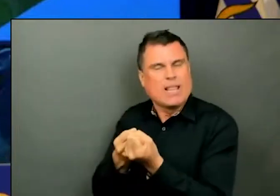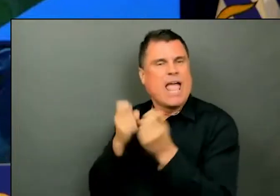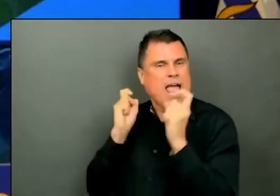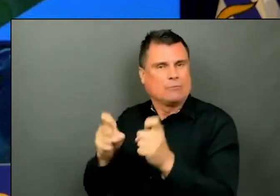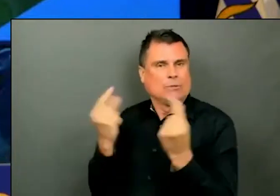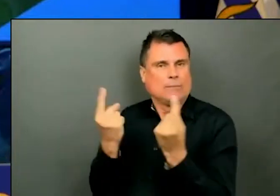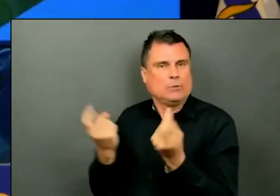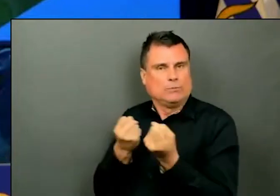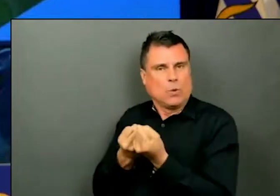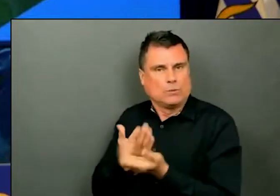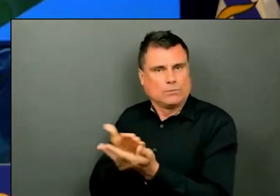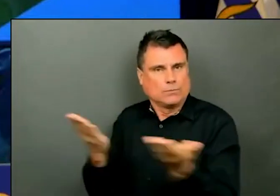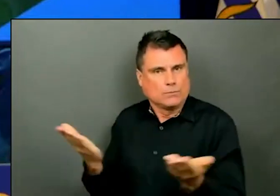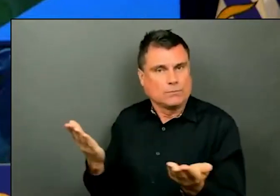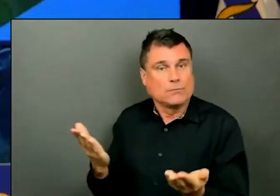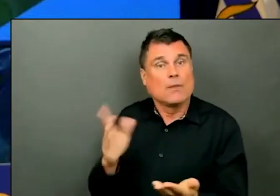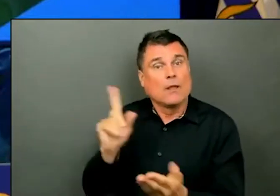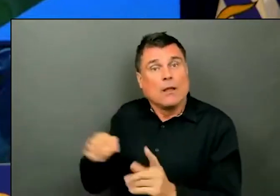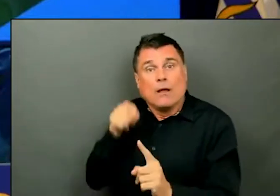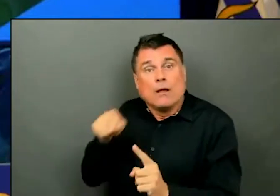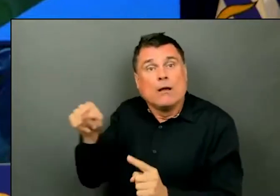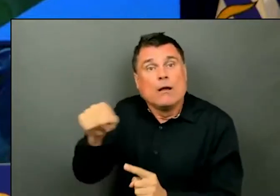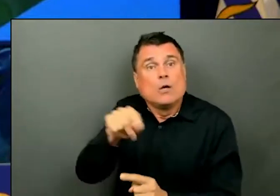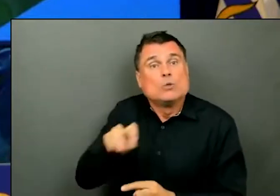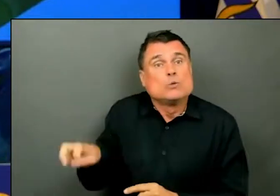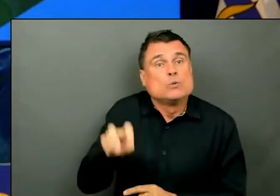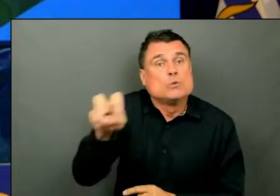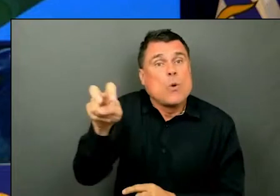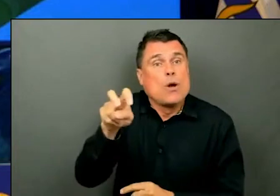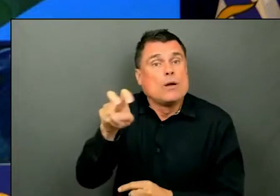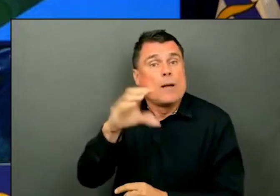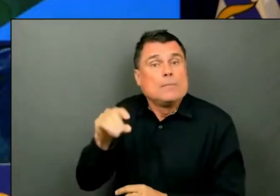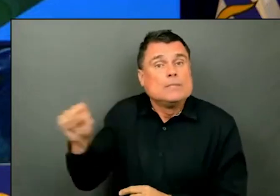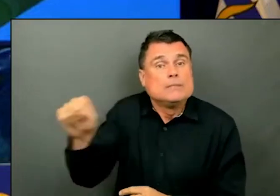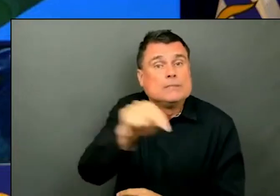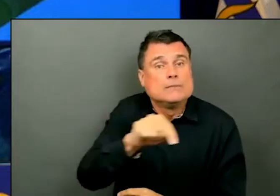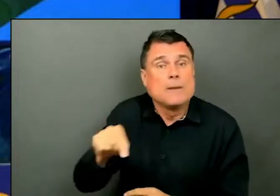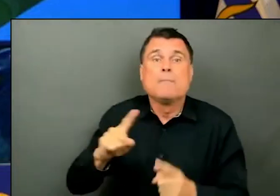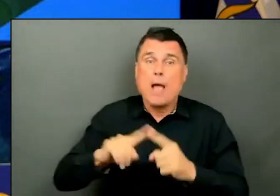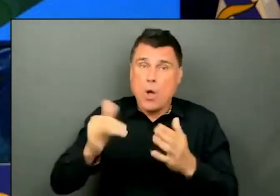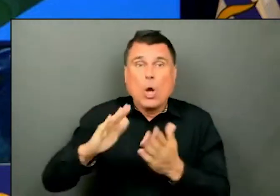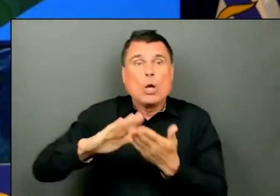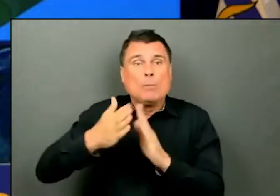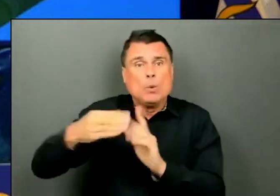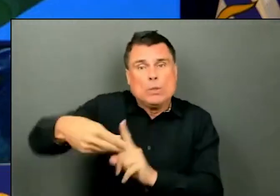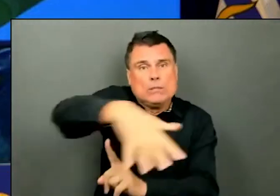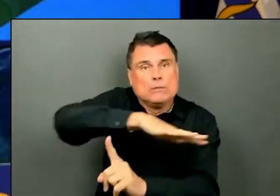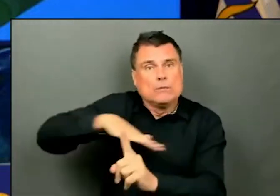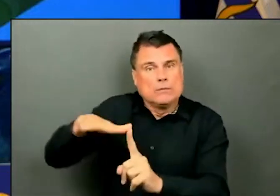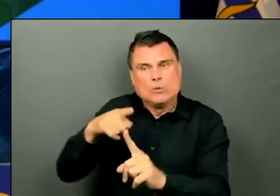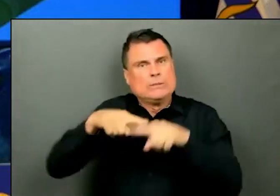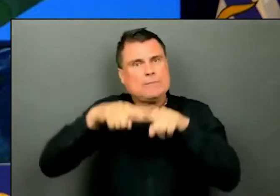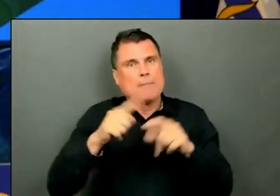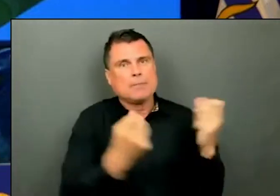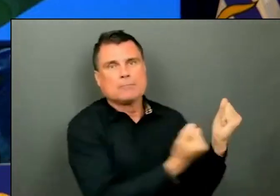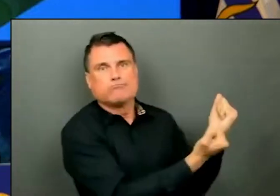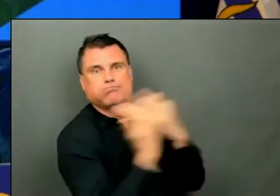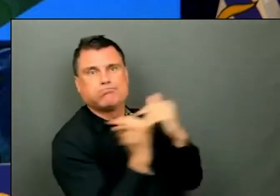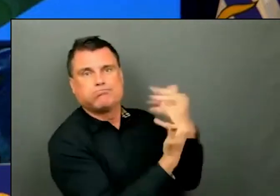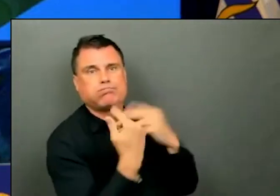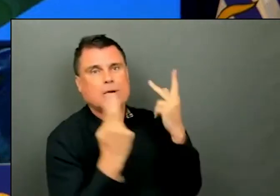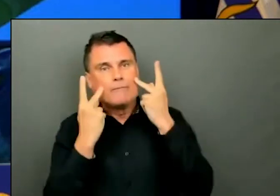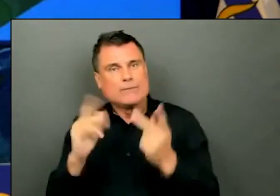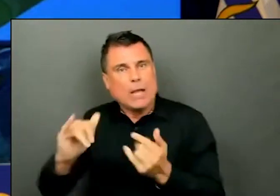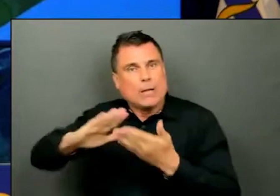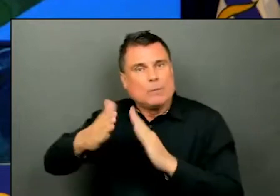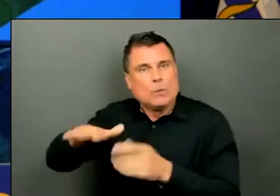just on those anchor attractions, but to the many communities that depend on tourism landmarks to have people coming through their community to